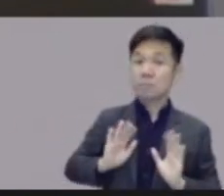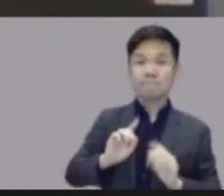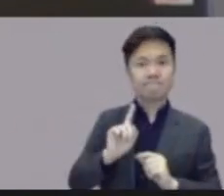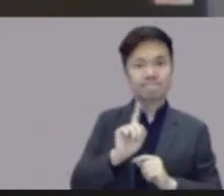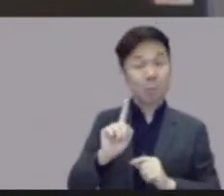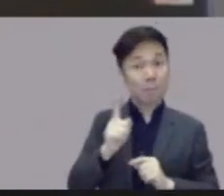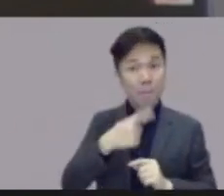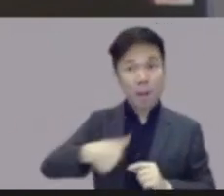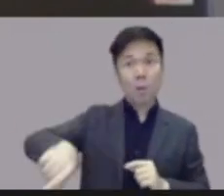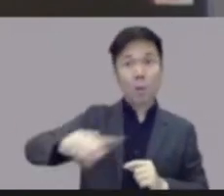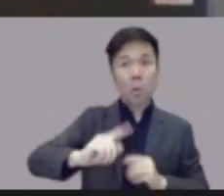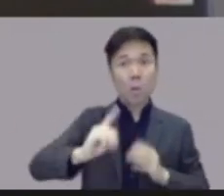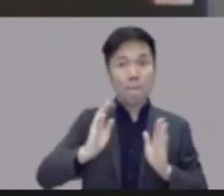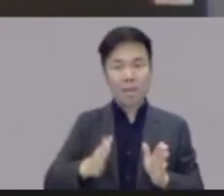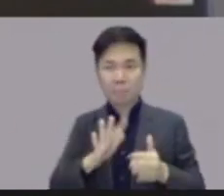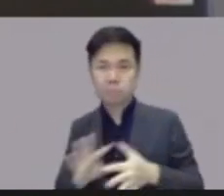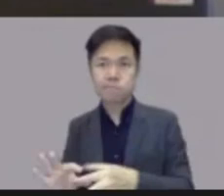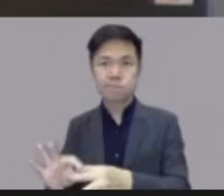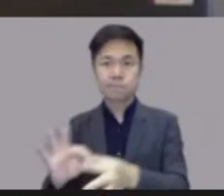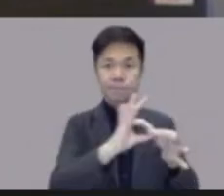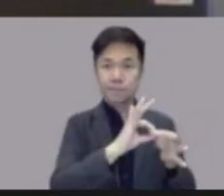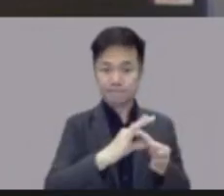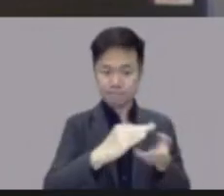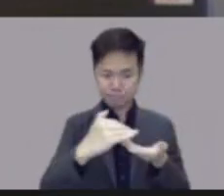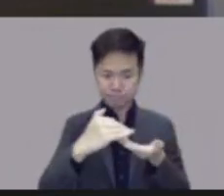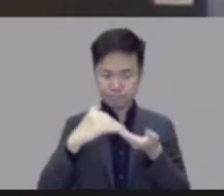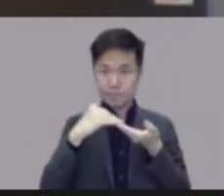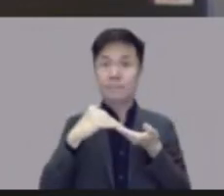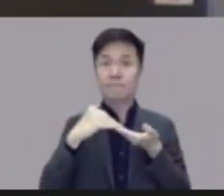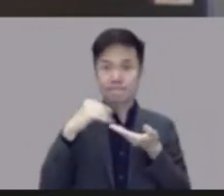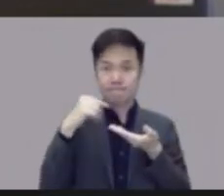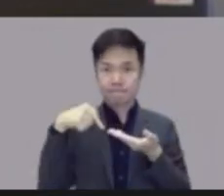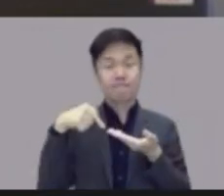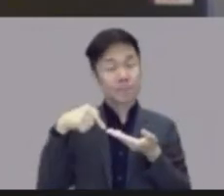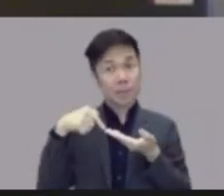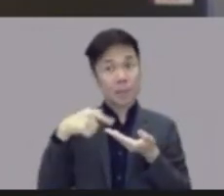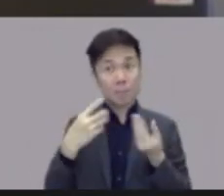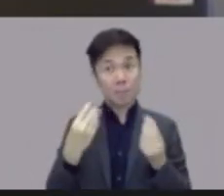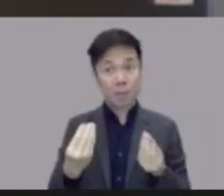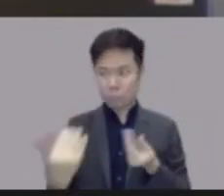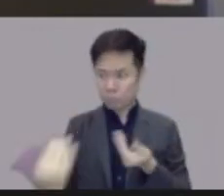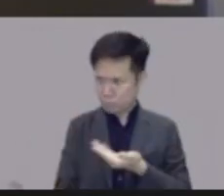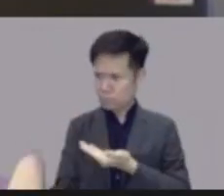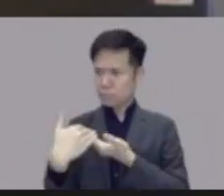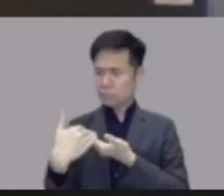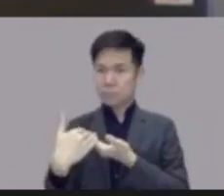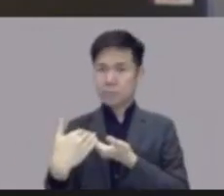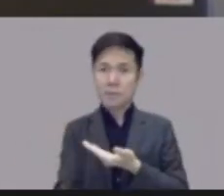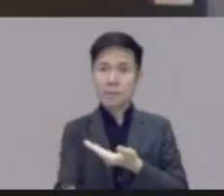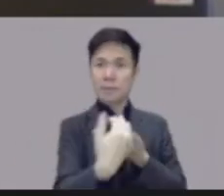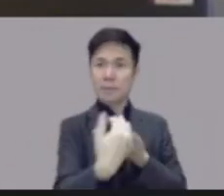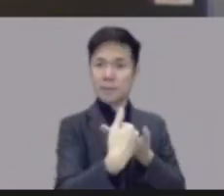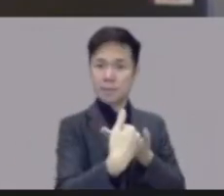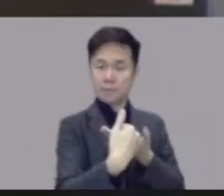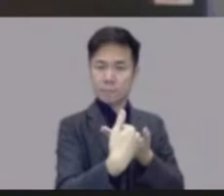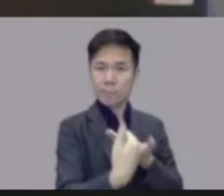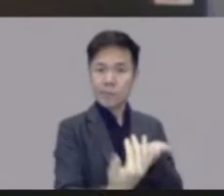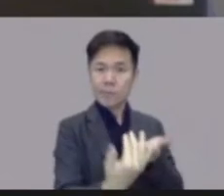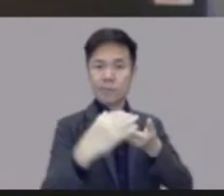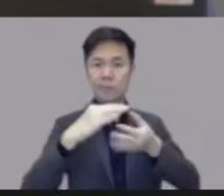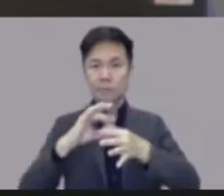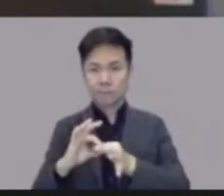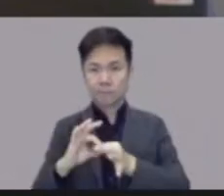a multilateralism that is networked and that is inclusive at the global level this year the UN